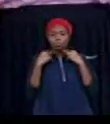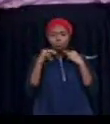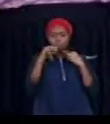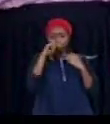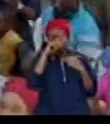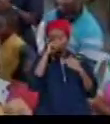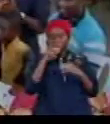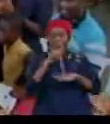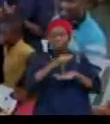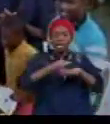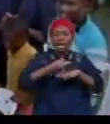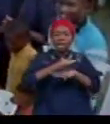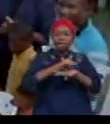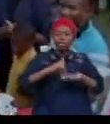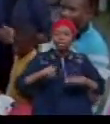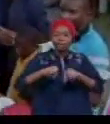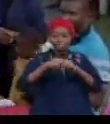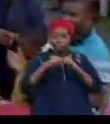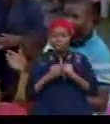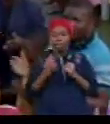the yoke.